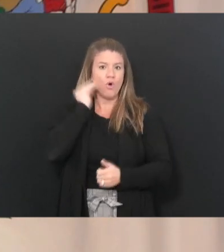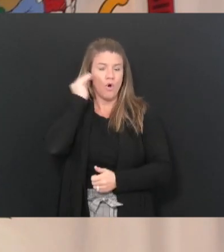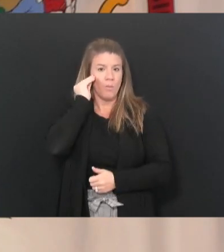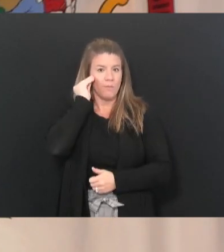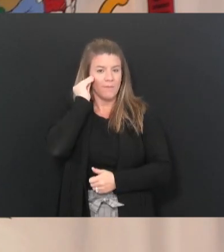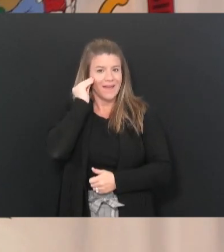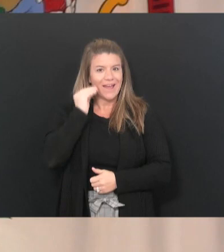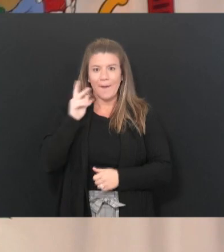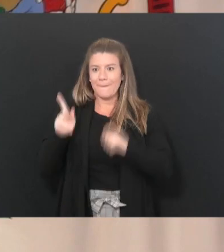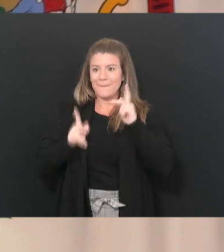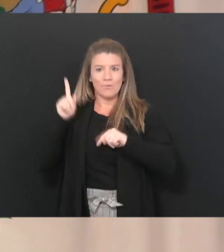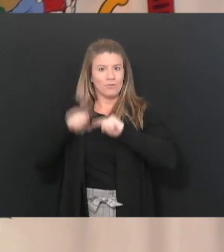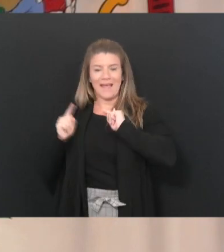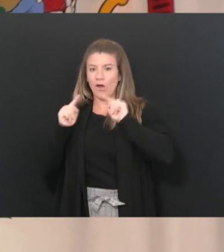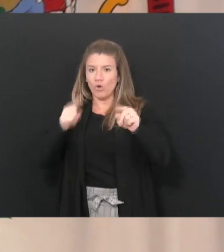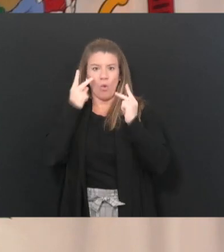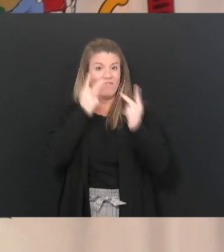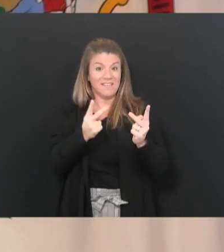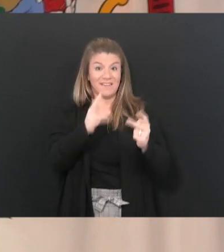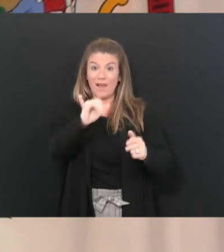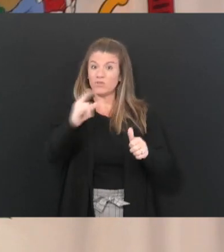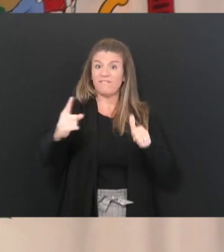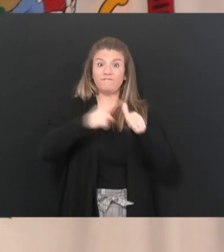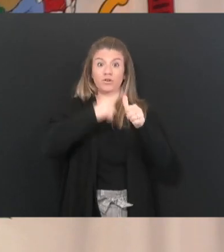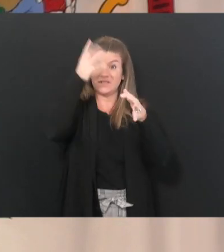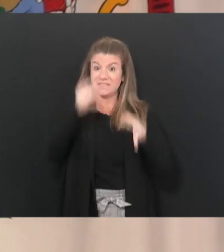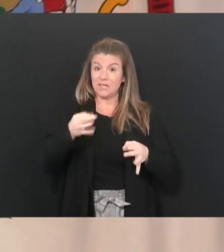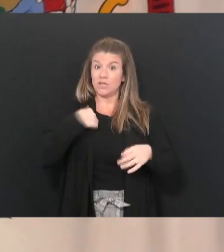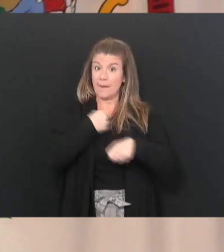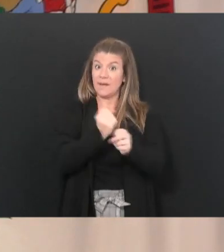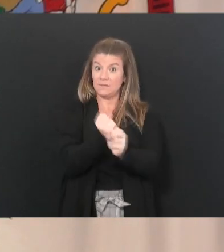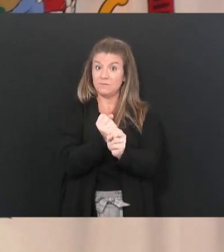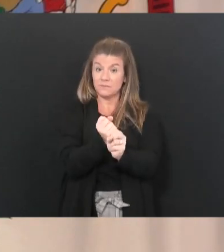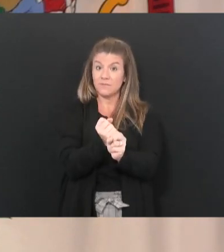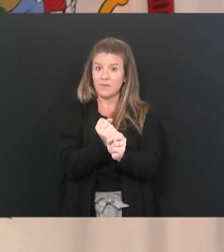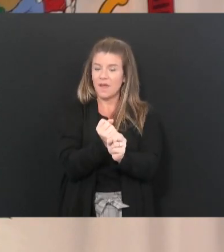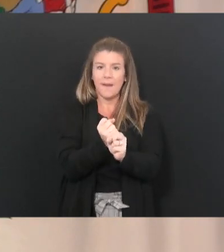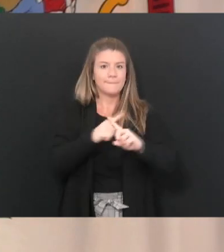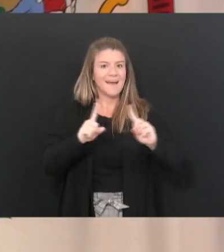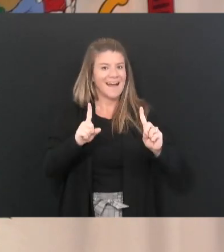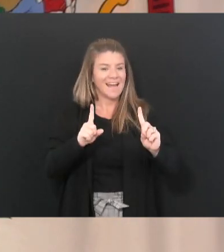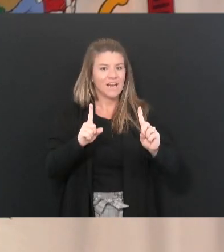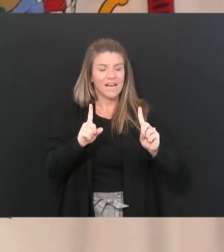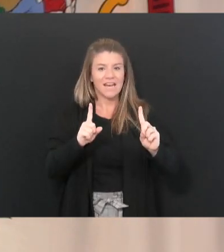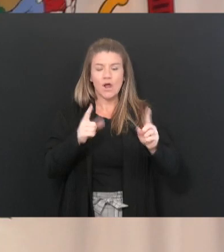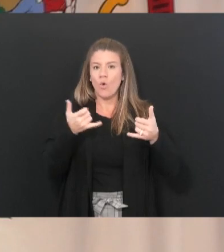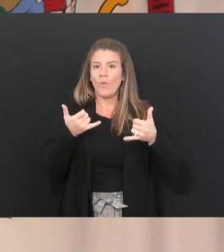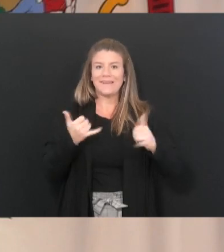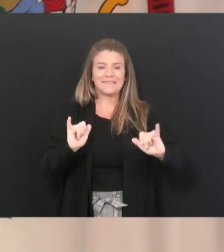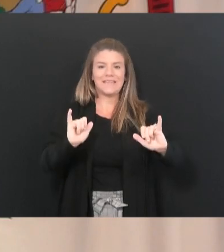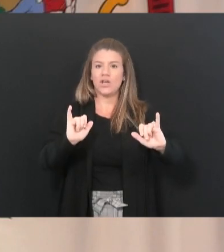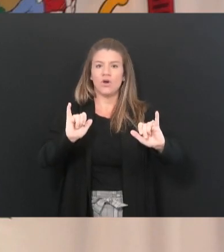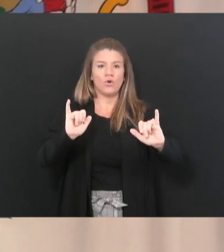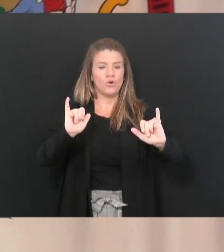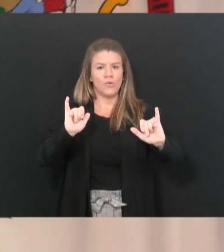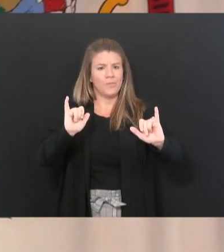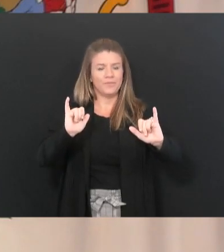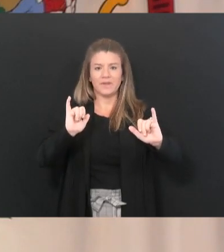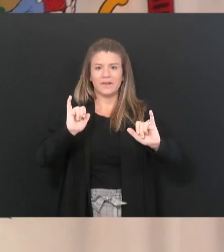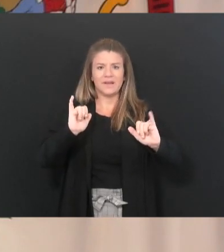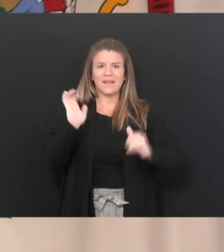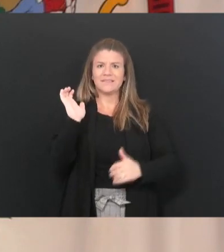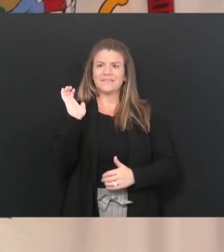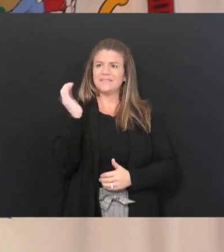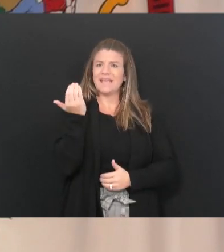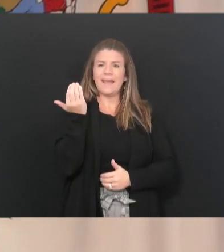eliminating visitation. Now, we still can't seem to completely